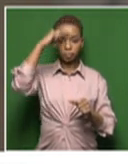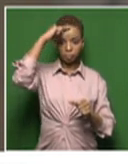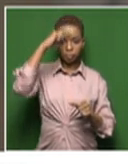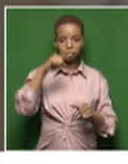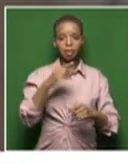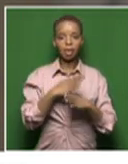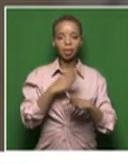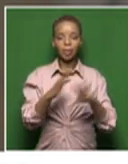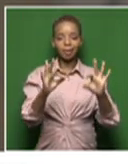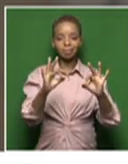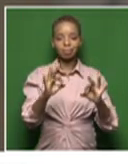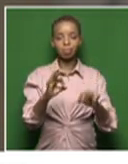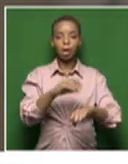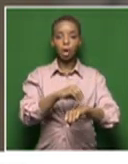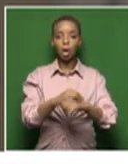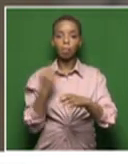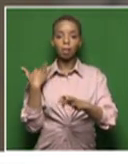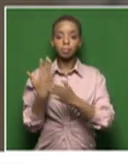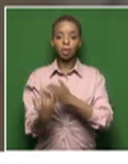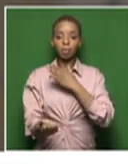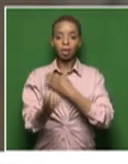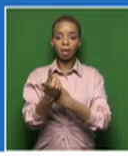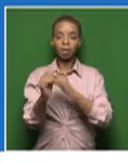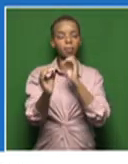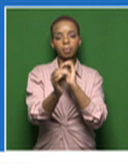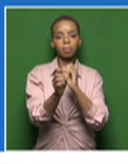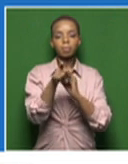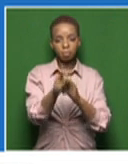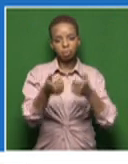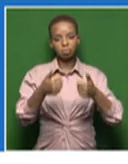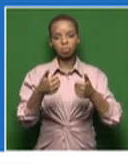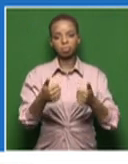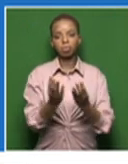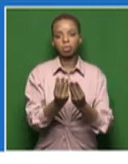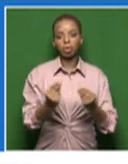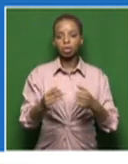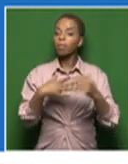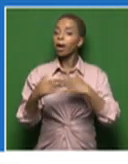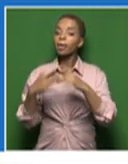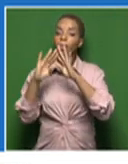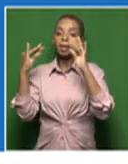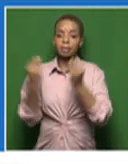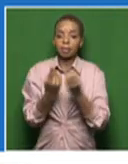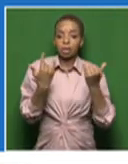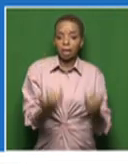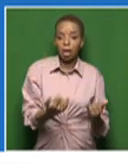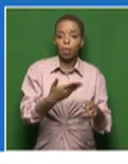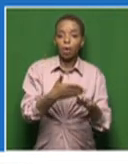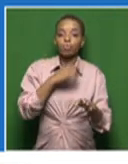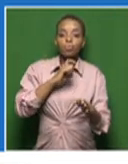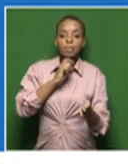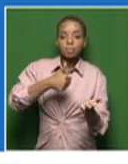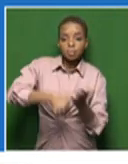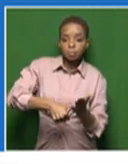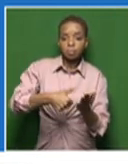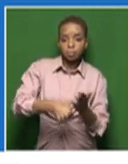perfectly without any issues. So it is really like a viable solution for any organization currently that has access